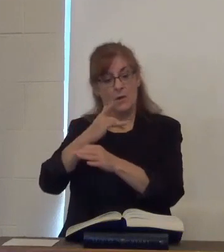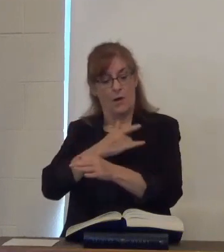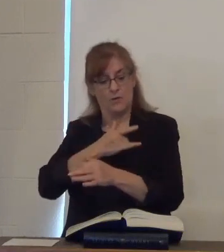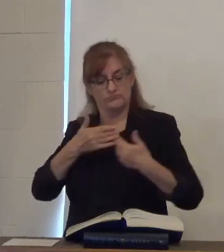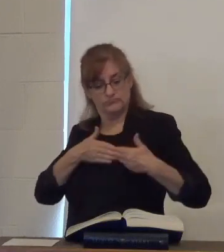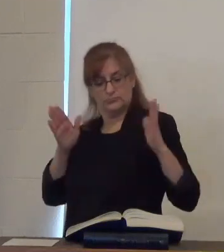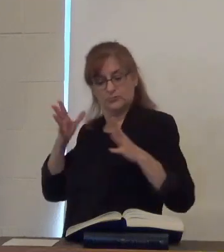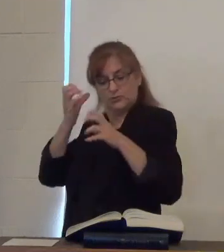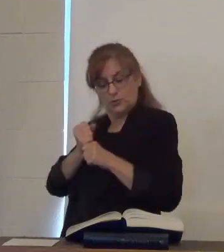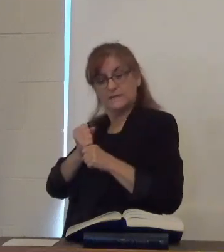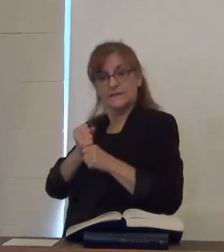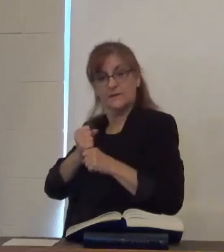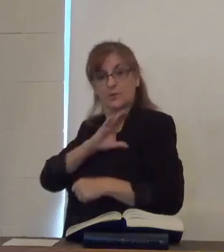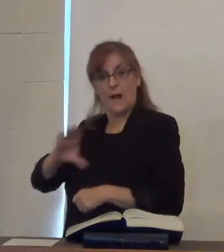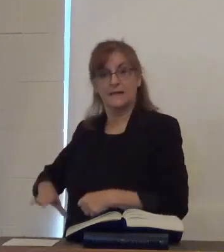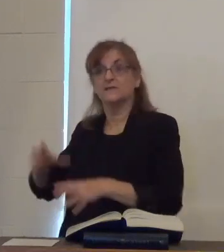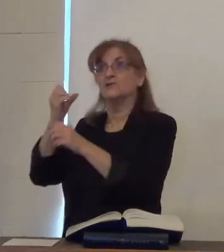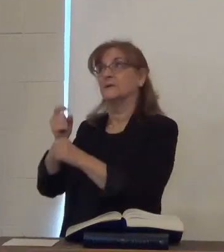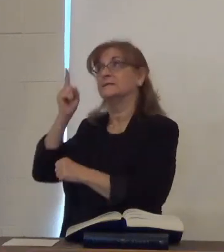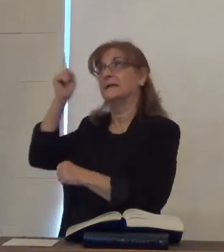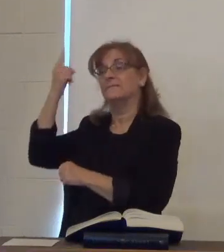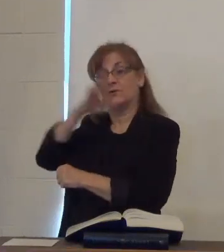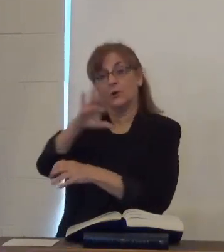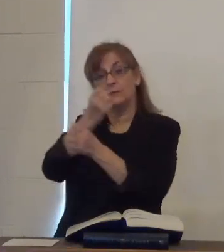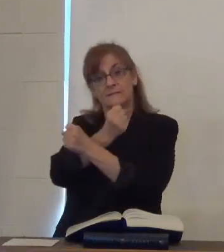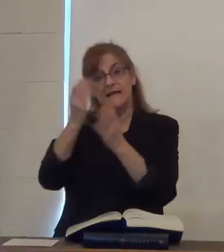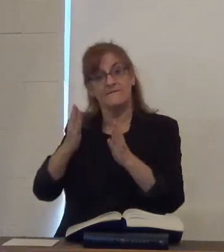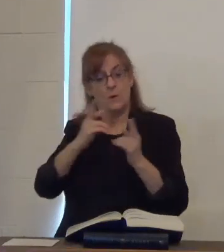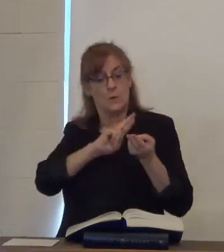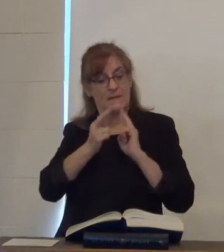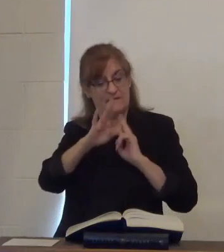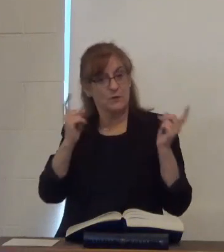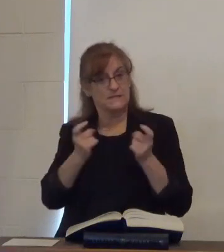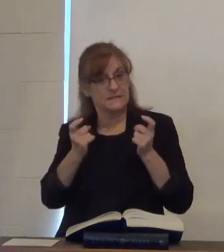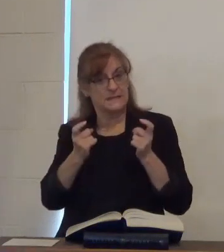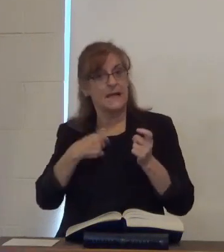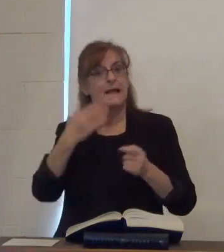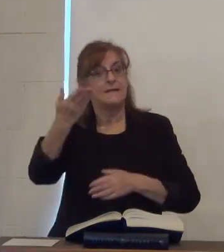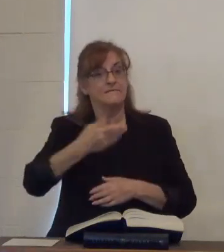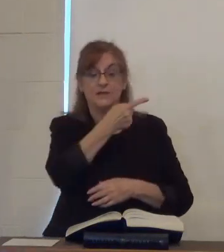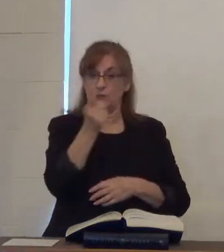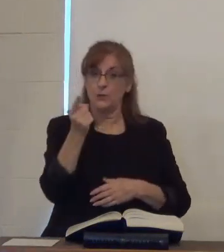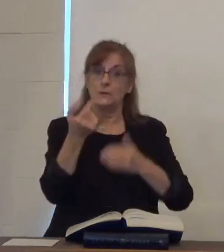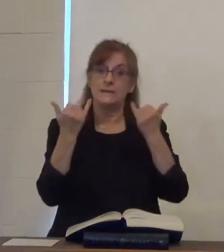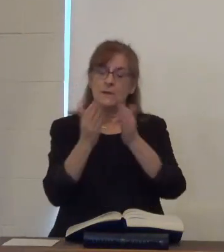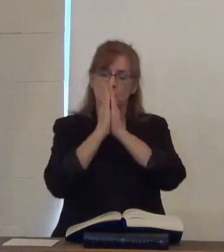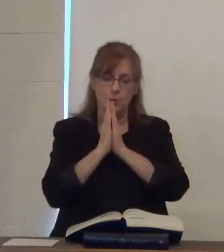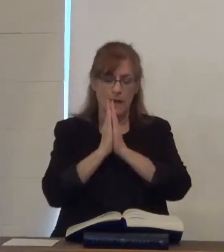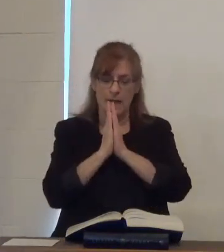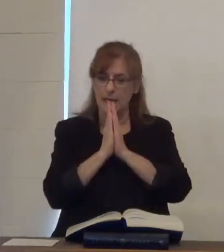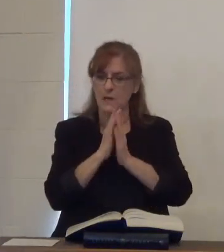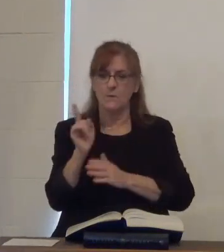Christ, trusting Him as your Savior, repenting of your sin, I invite you to pray right where you